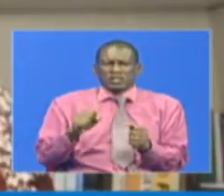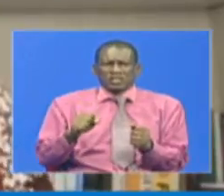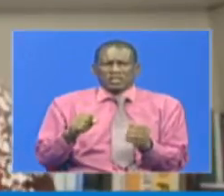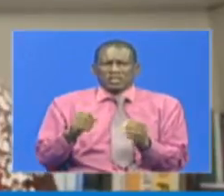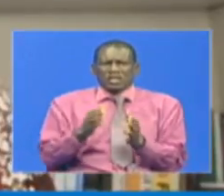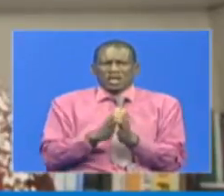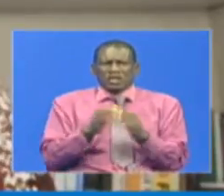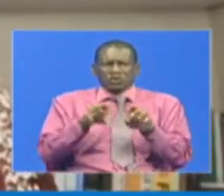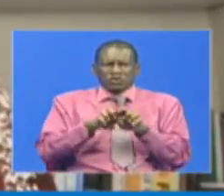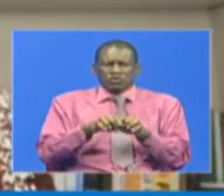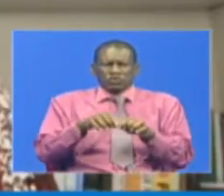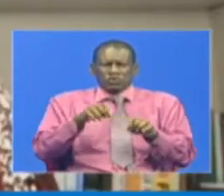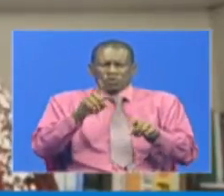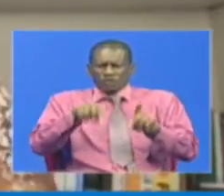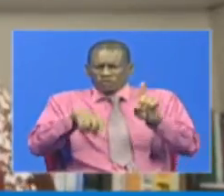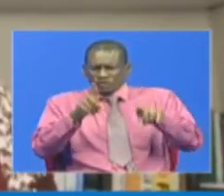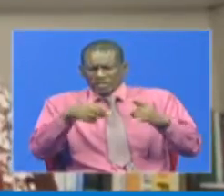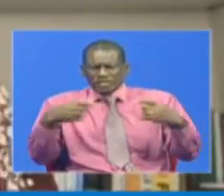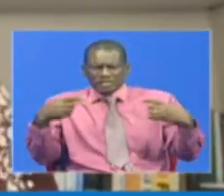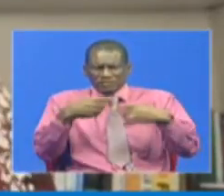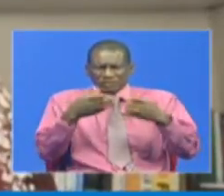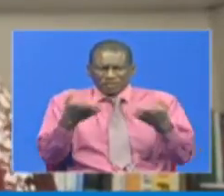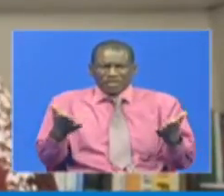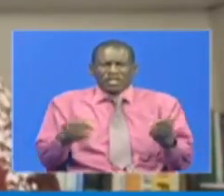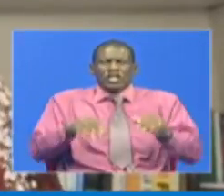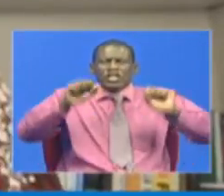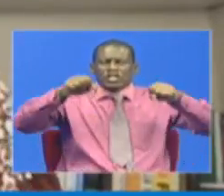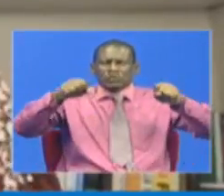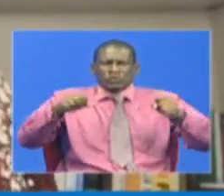congregation of various products. So it's possible,